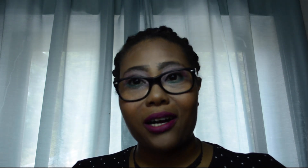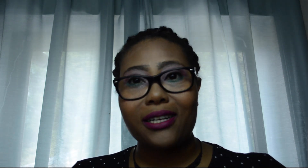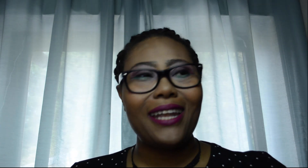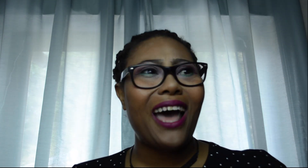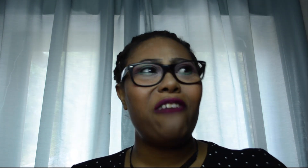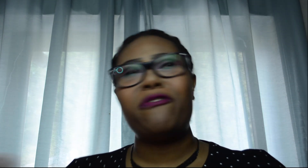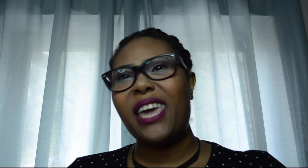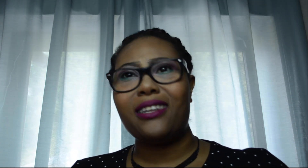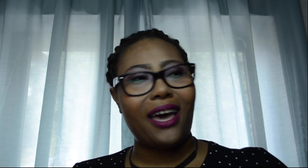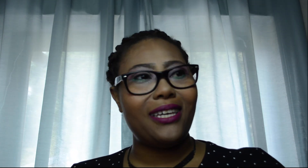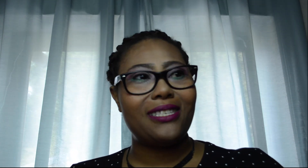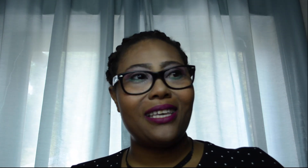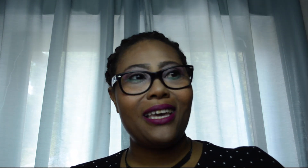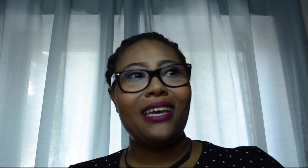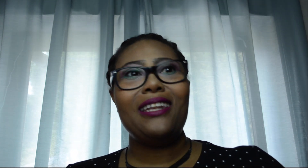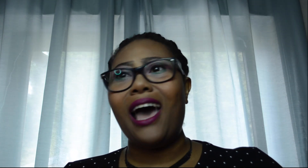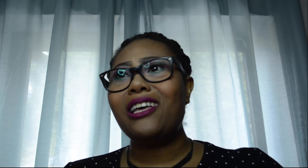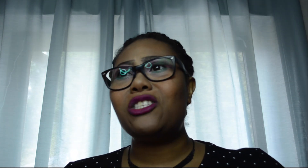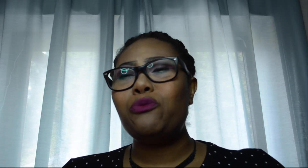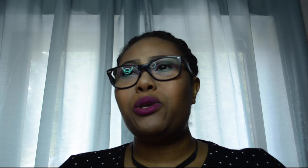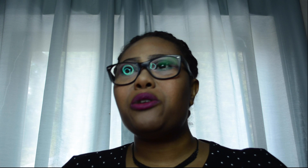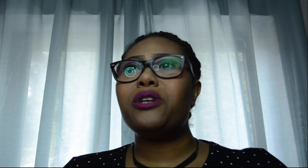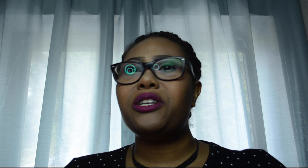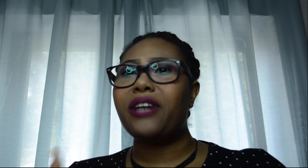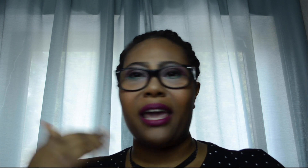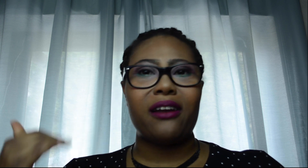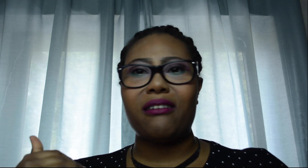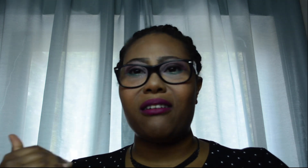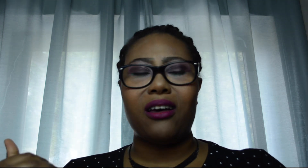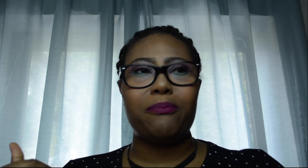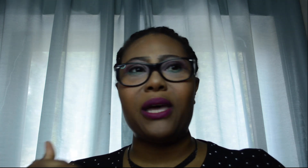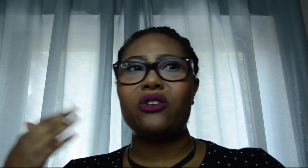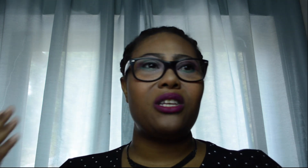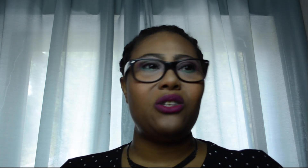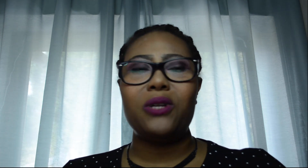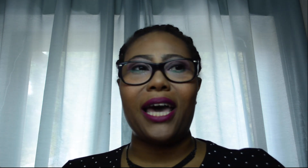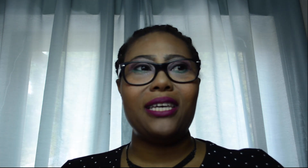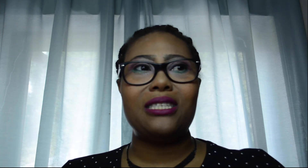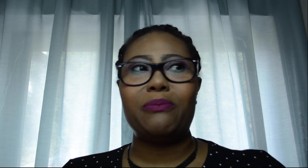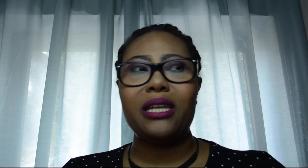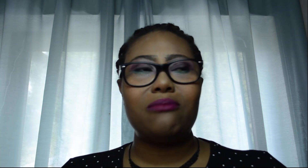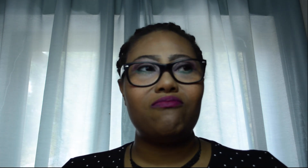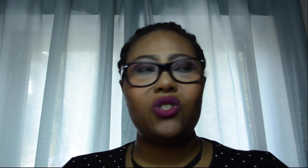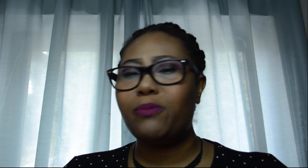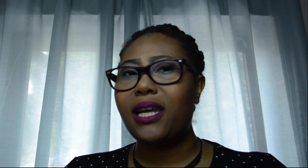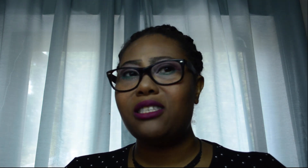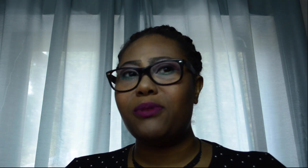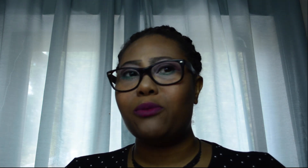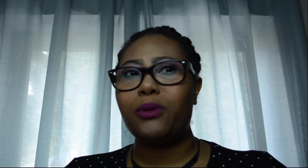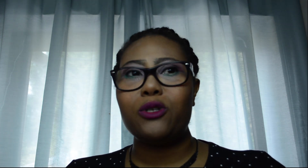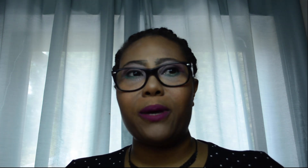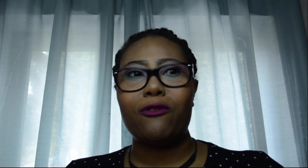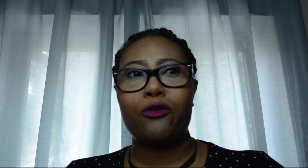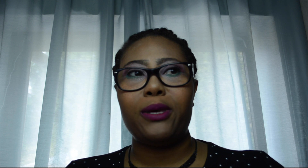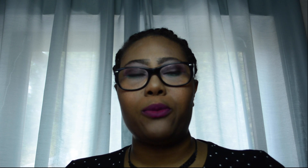that hard? And not fake nice, not a superior air, better than you nice, but just be nice to